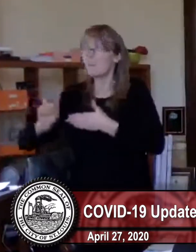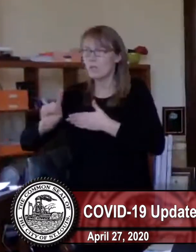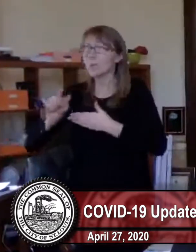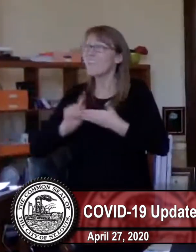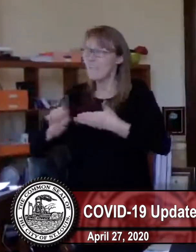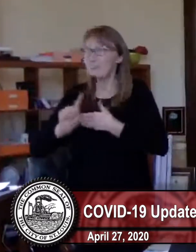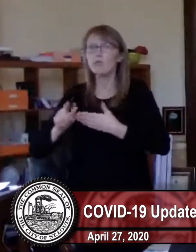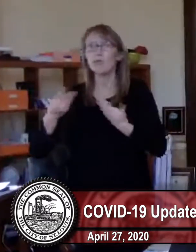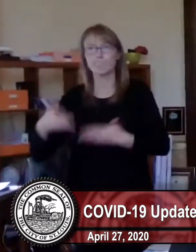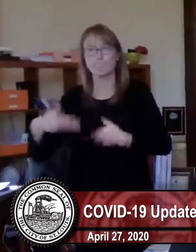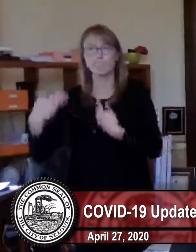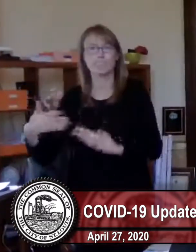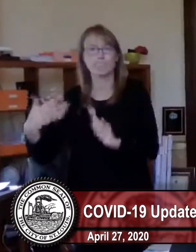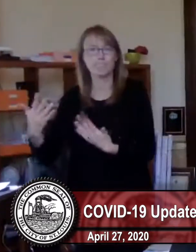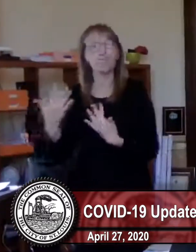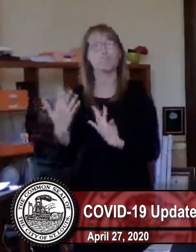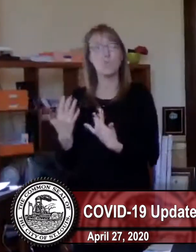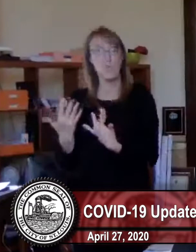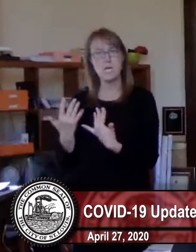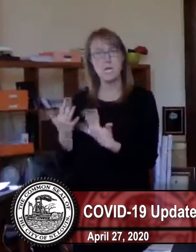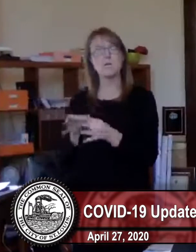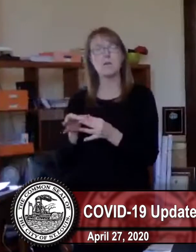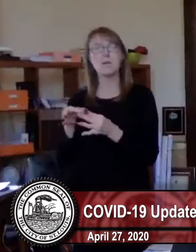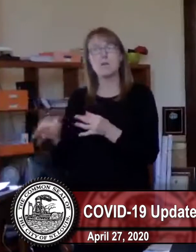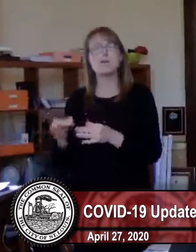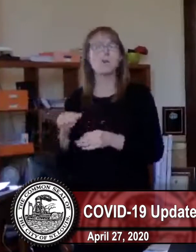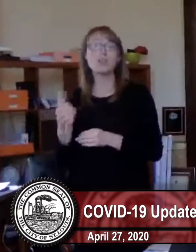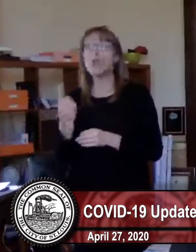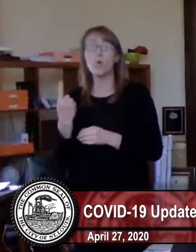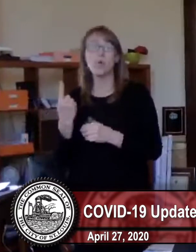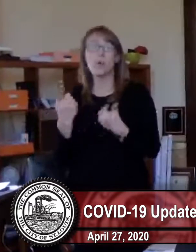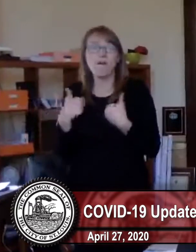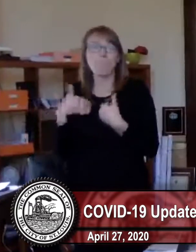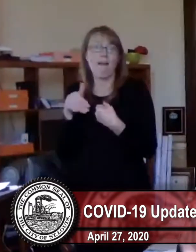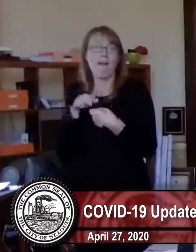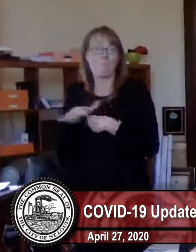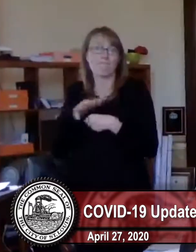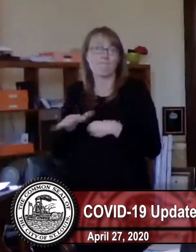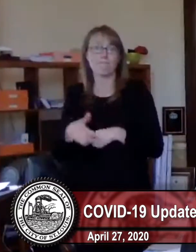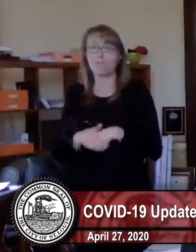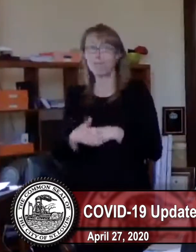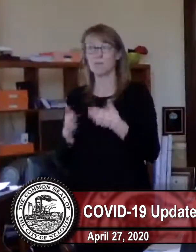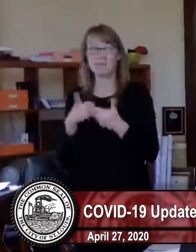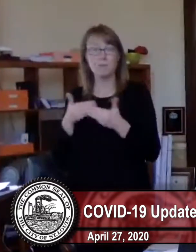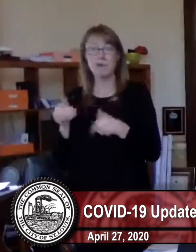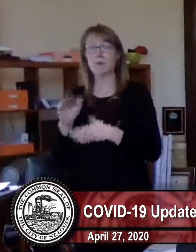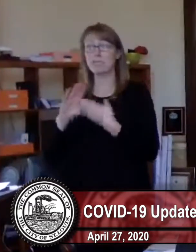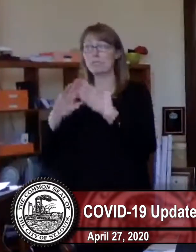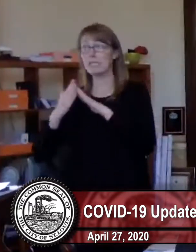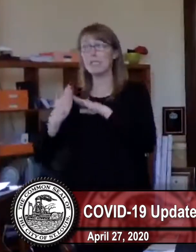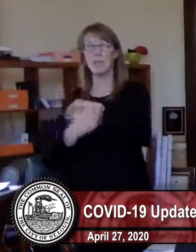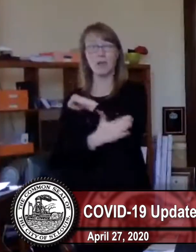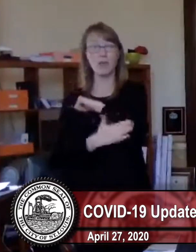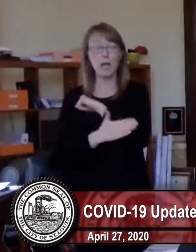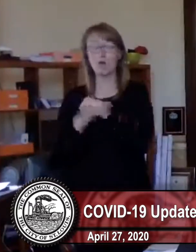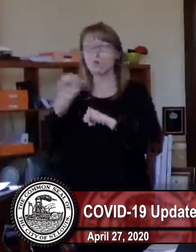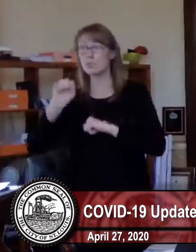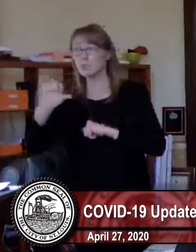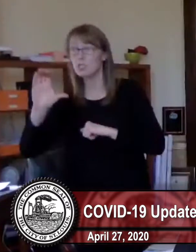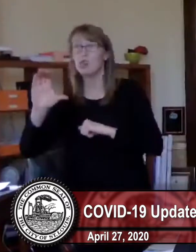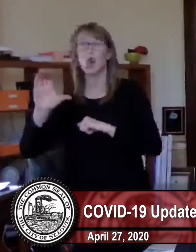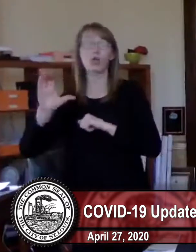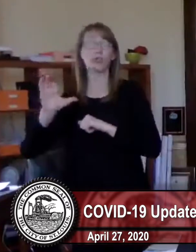enough tests, whether it's St. Louis City, St. Louis County, St. Charles. There's still very restrictive criteria on who can get the